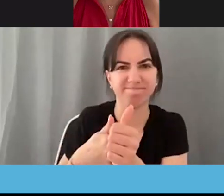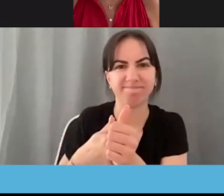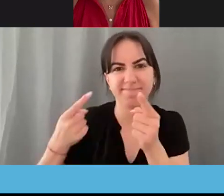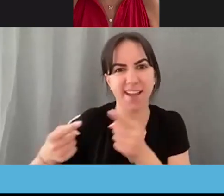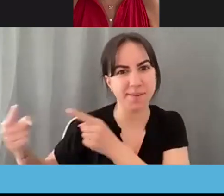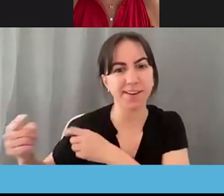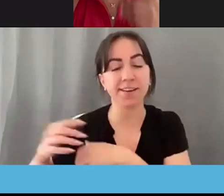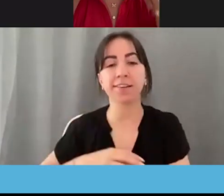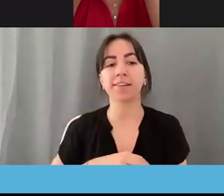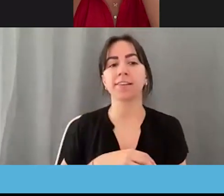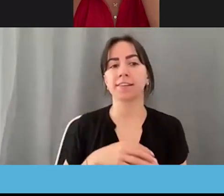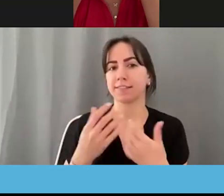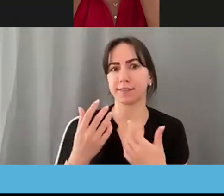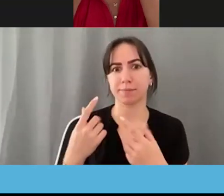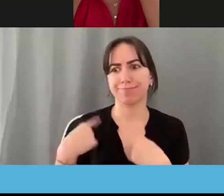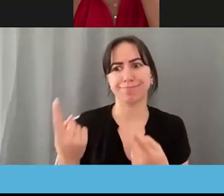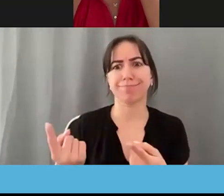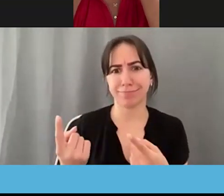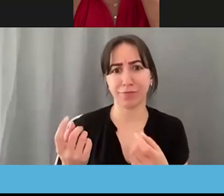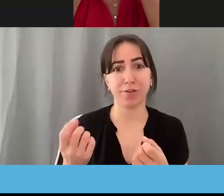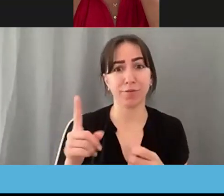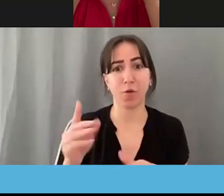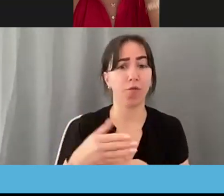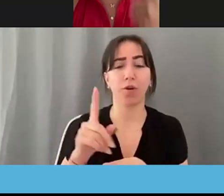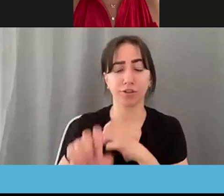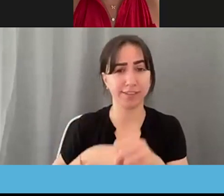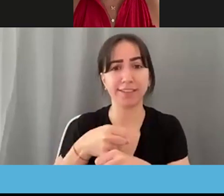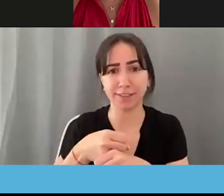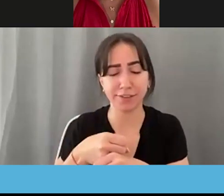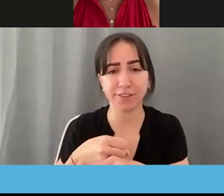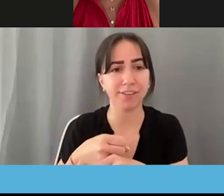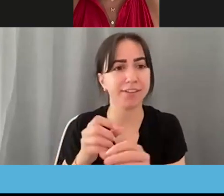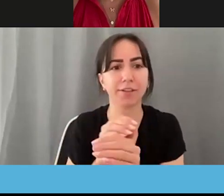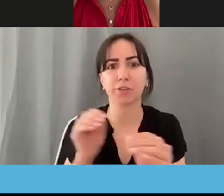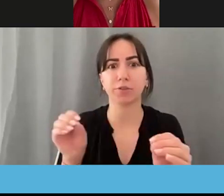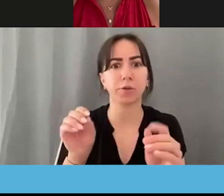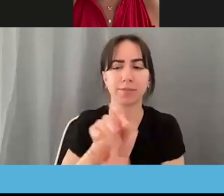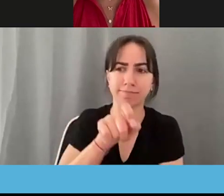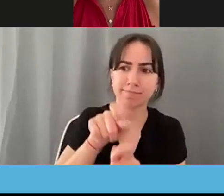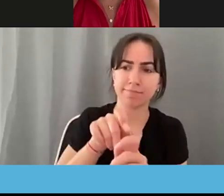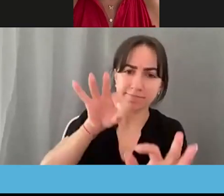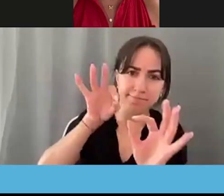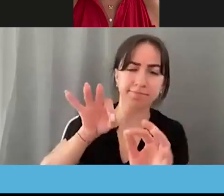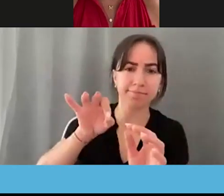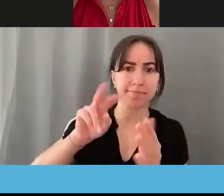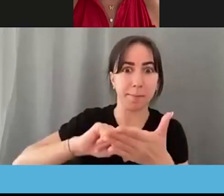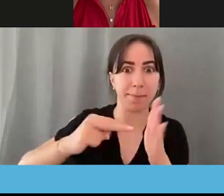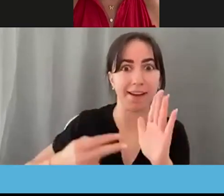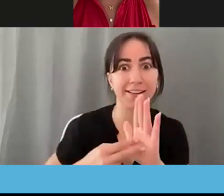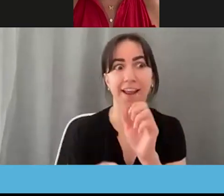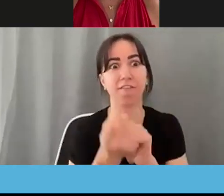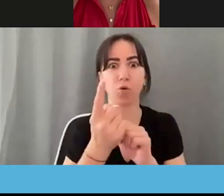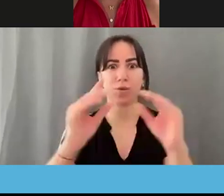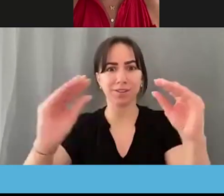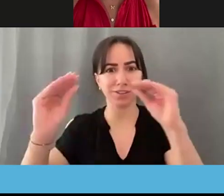existed for 100 years or so, and there's not a single definition for it that everyone is taught.